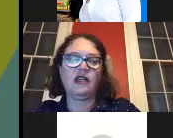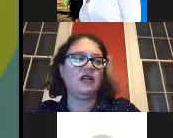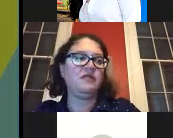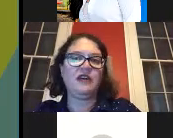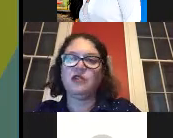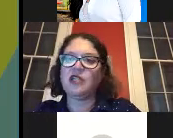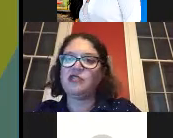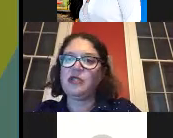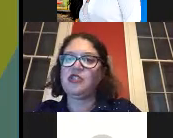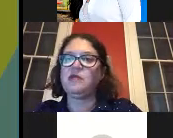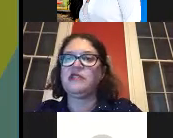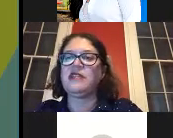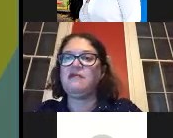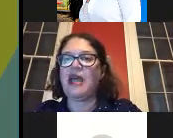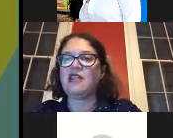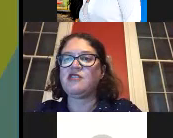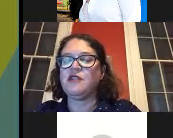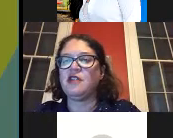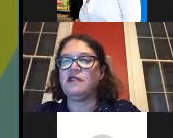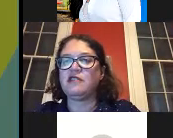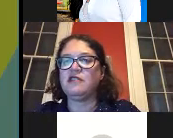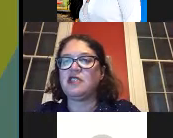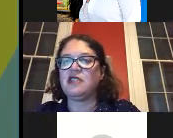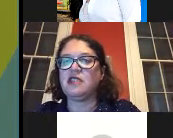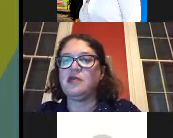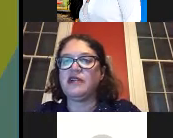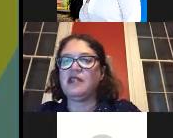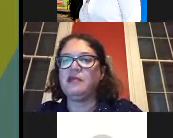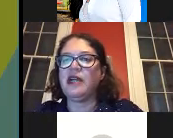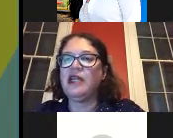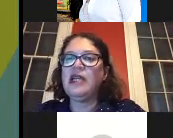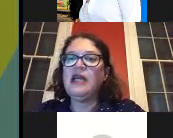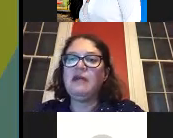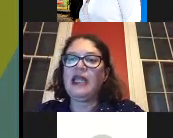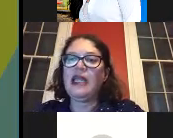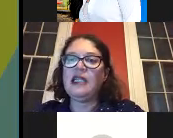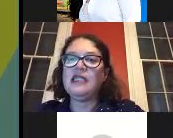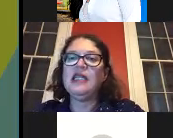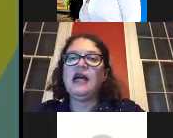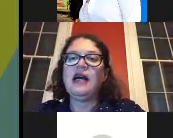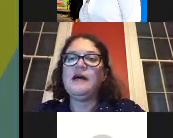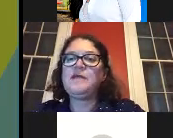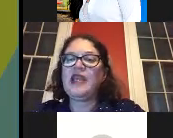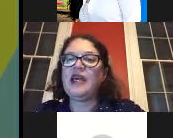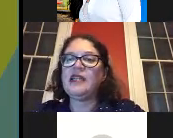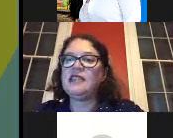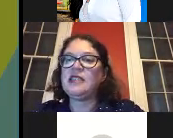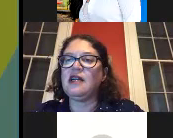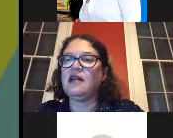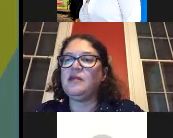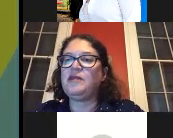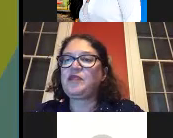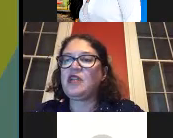largely federal contribution with a state match for all of the services that are provided by Medicaid.